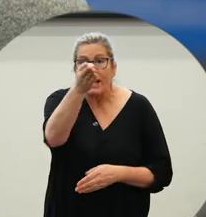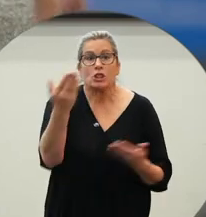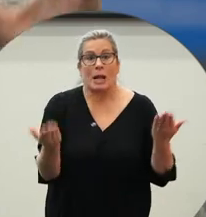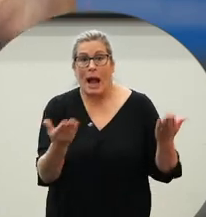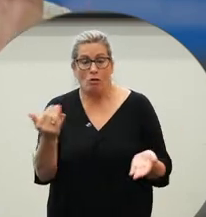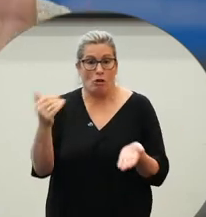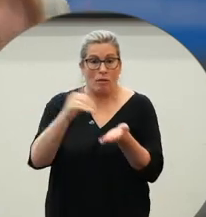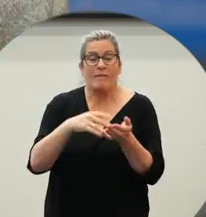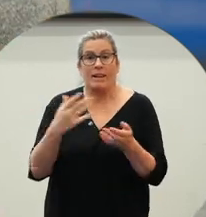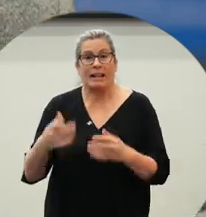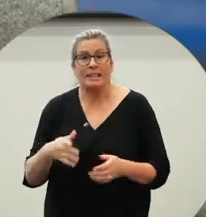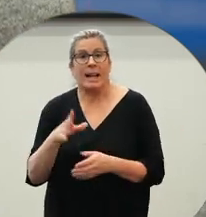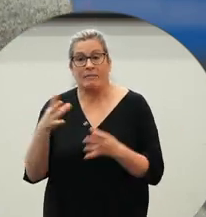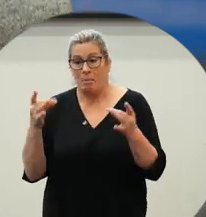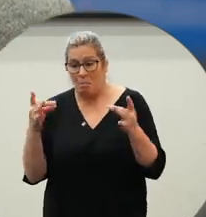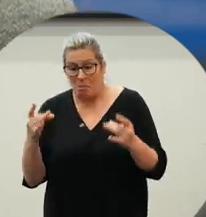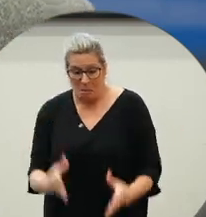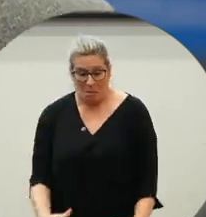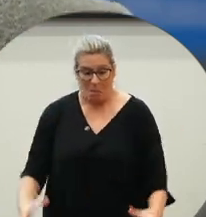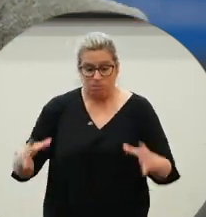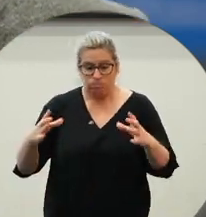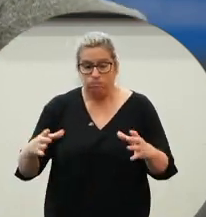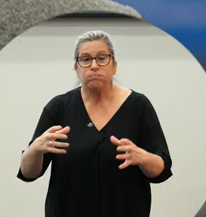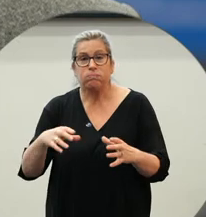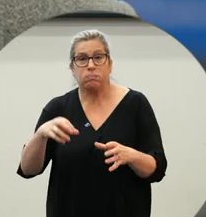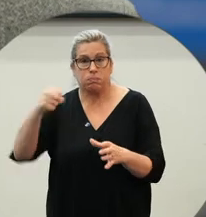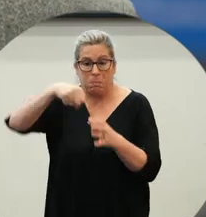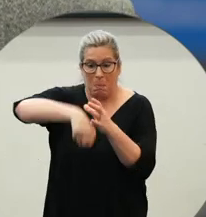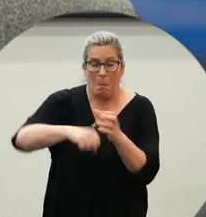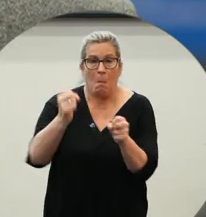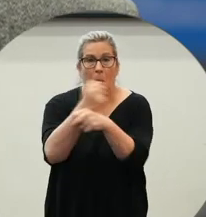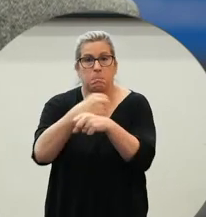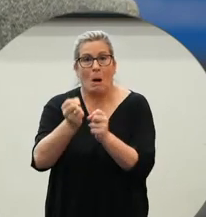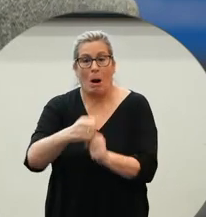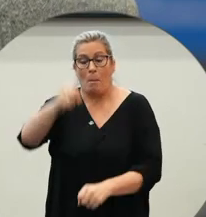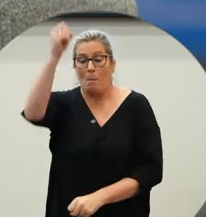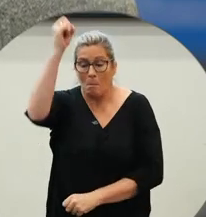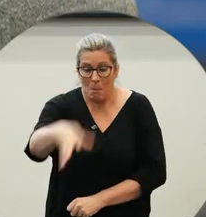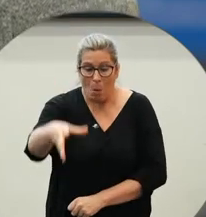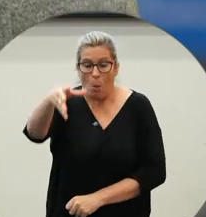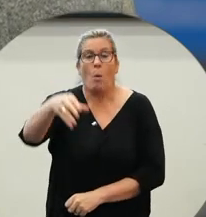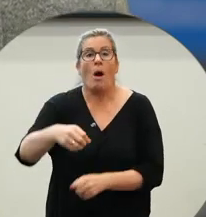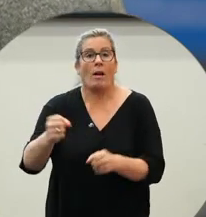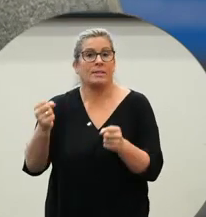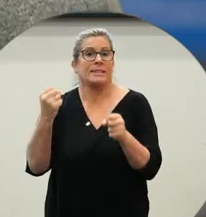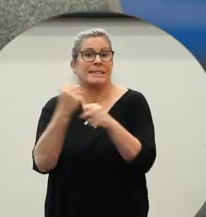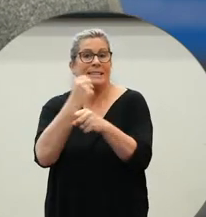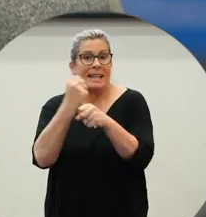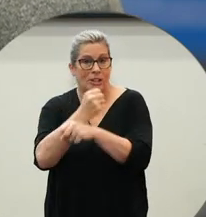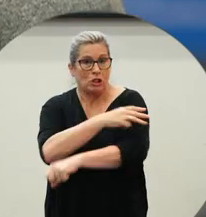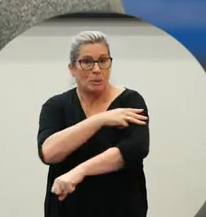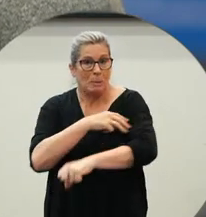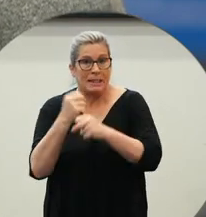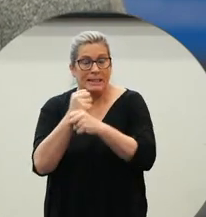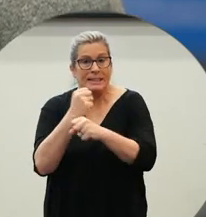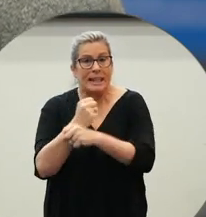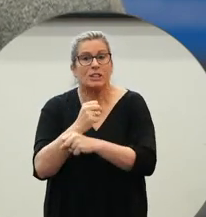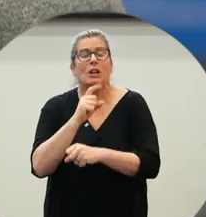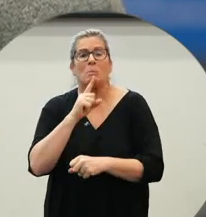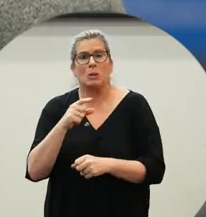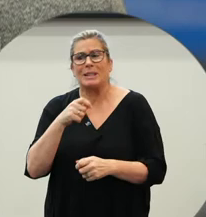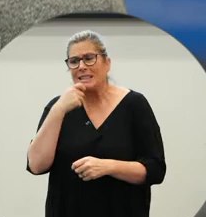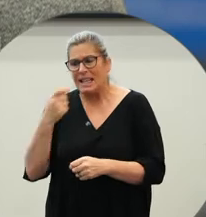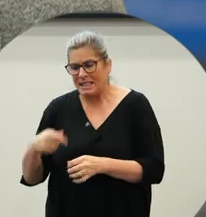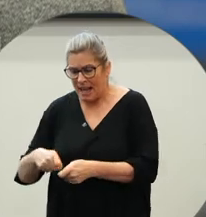then they dropped these bombs down on top of the station. But he said that they lit the fuse on